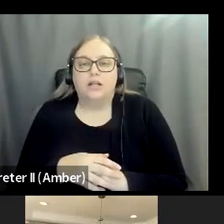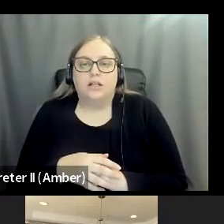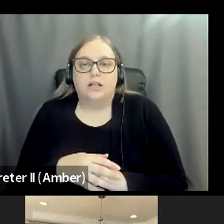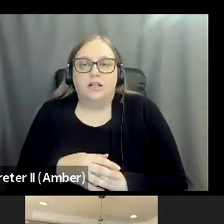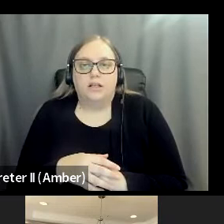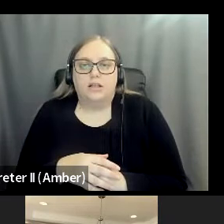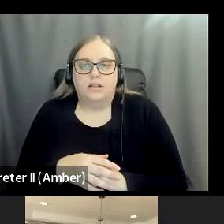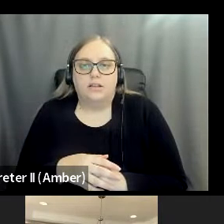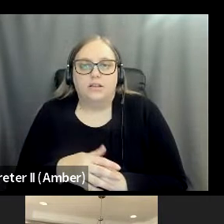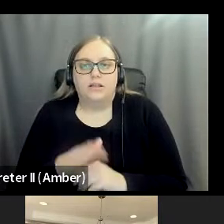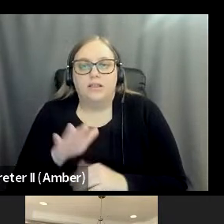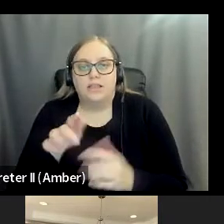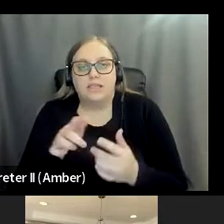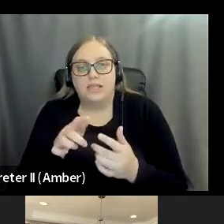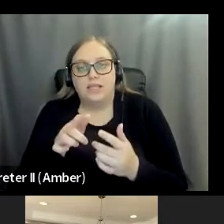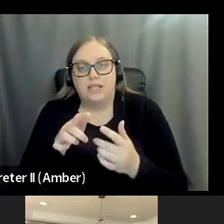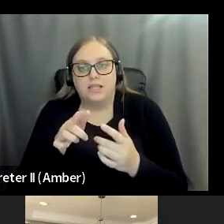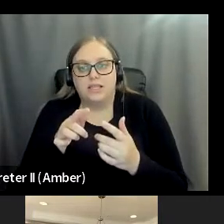the language